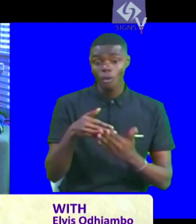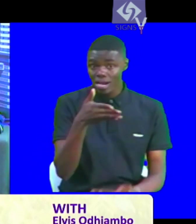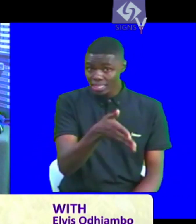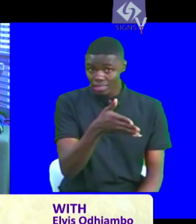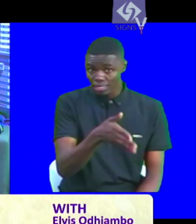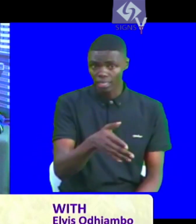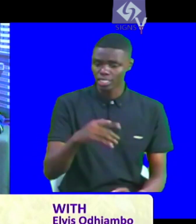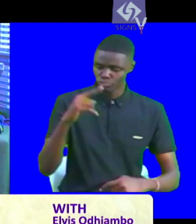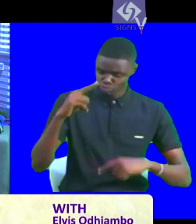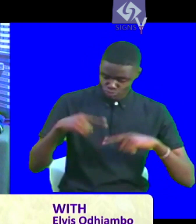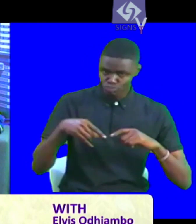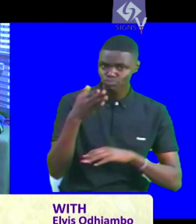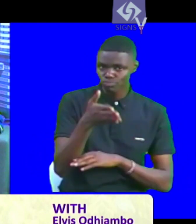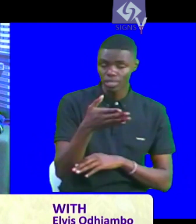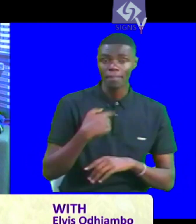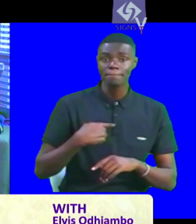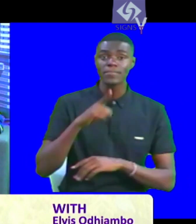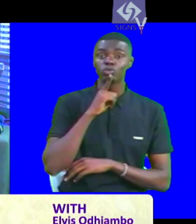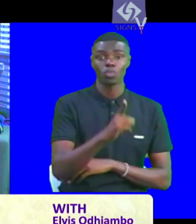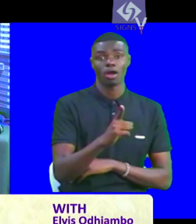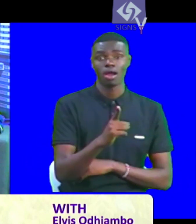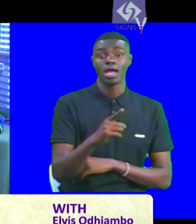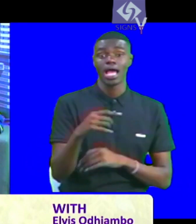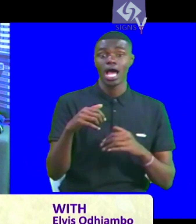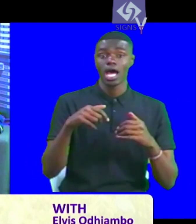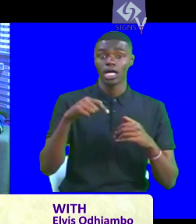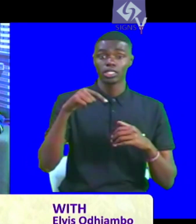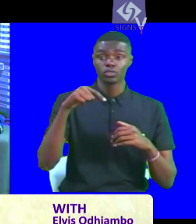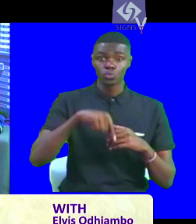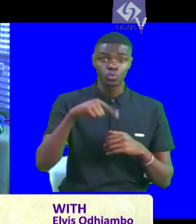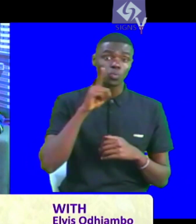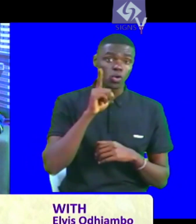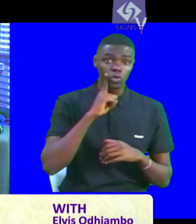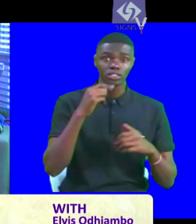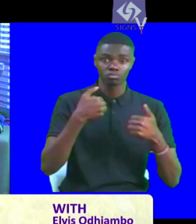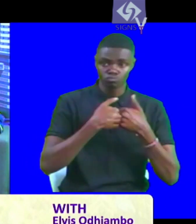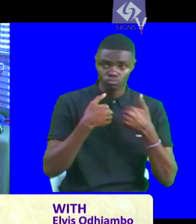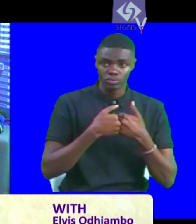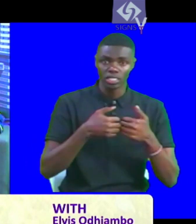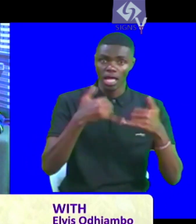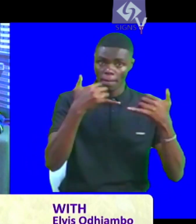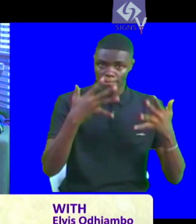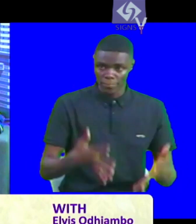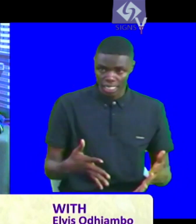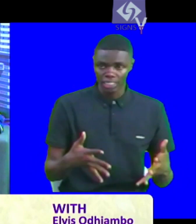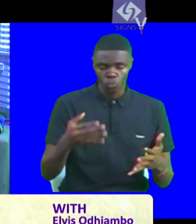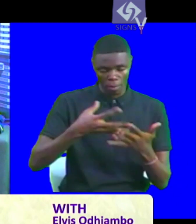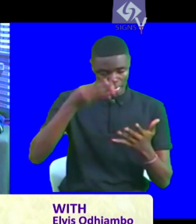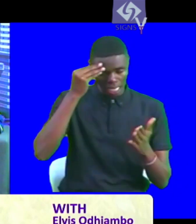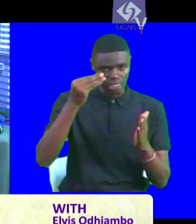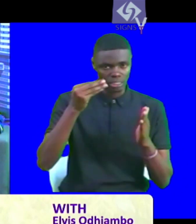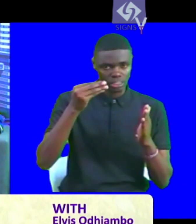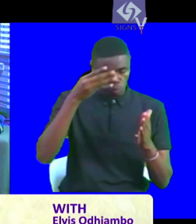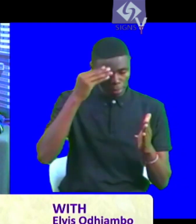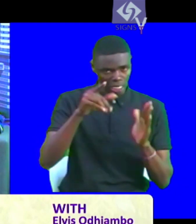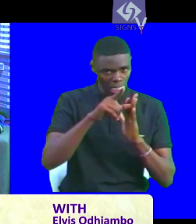wote tuko hapo, yani ni competition, na niko sure hii game ya leo wachezaji wetu washa run story na